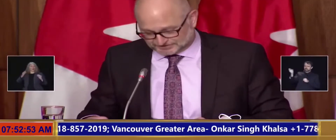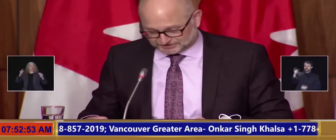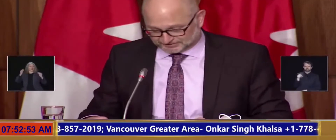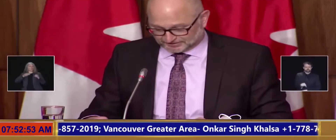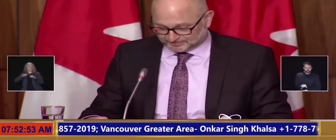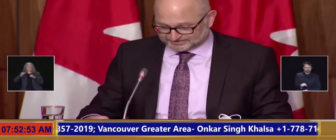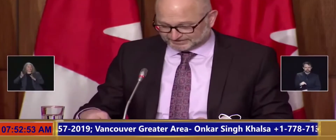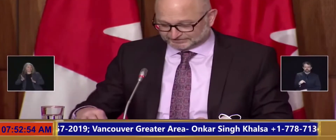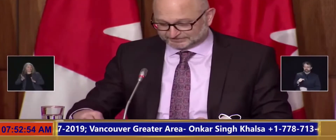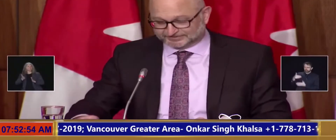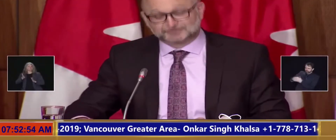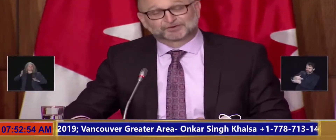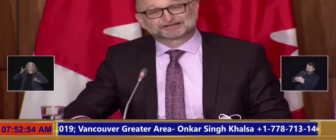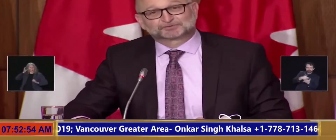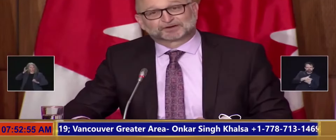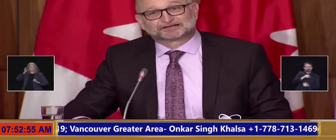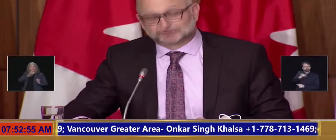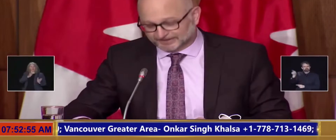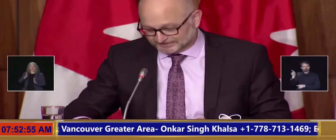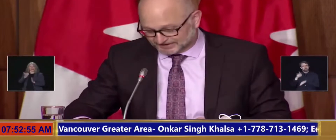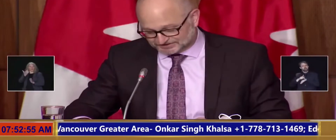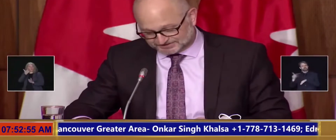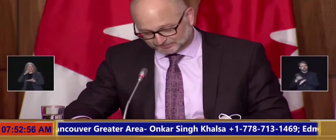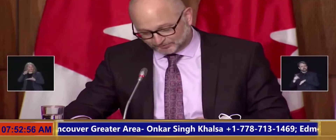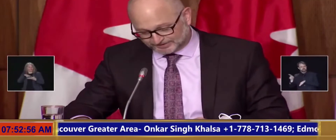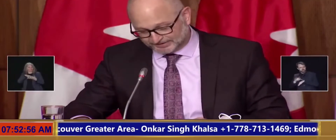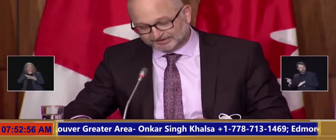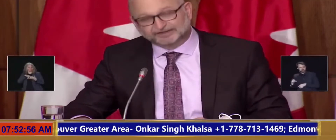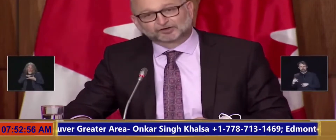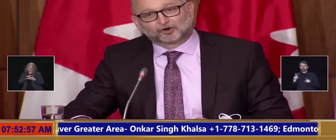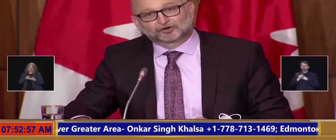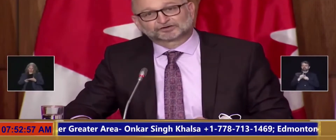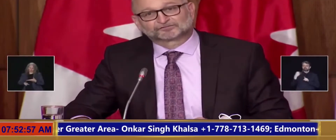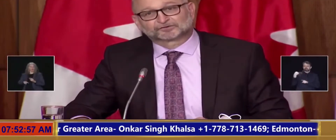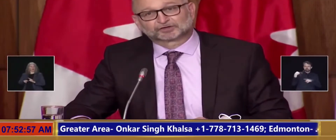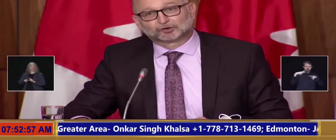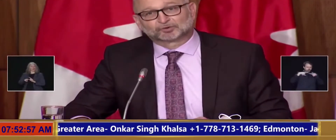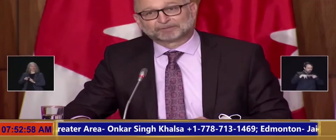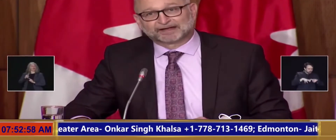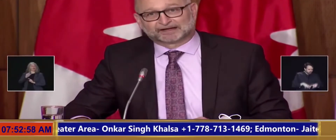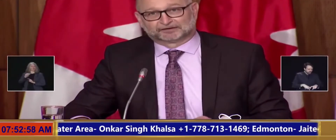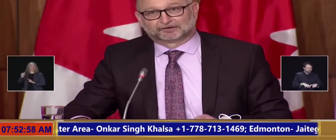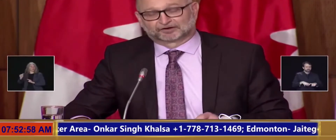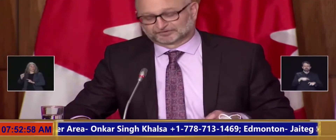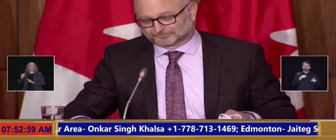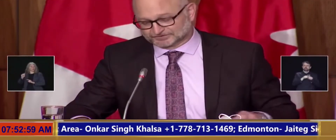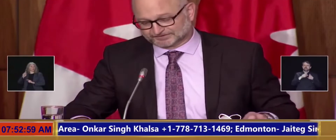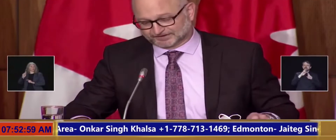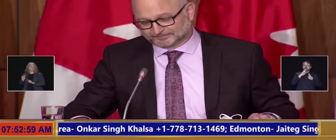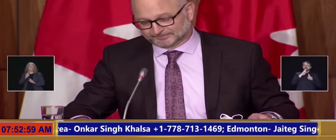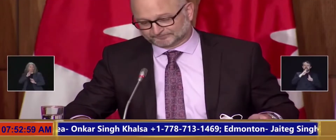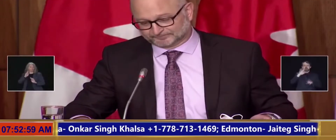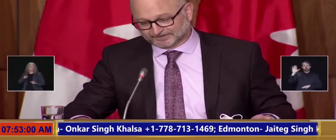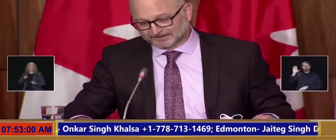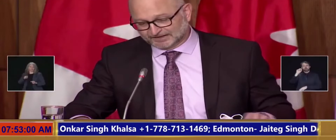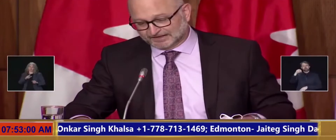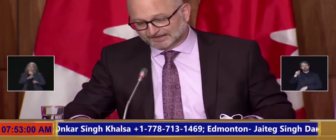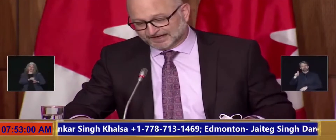latest literature, particularly the 2020 United Nations report that called for a global ban on conversion